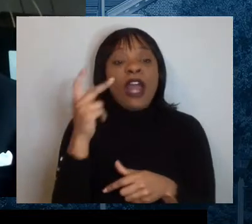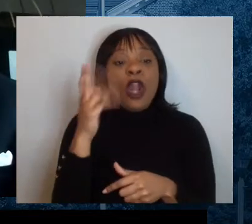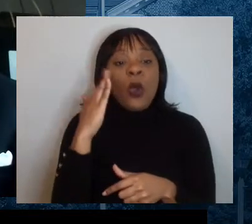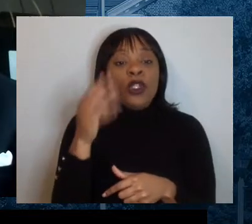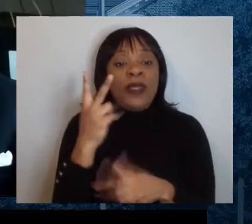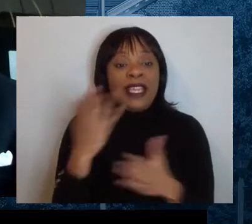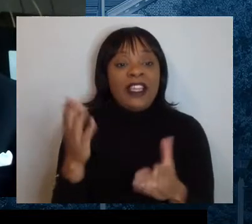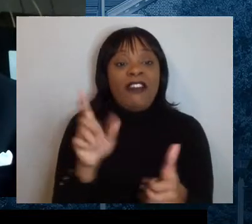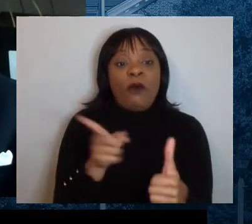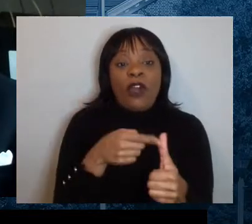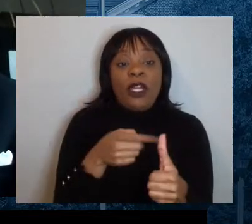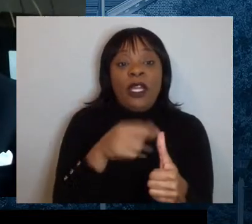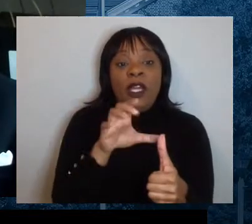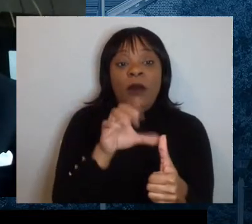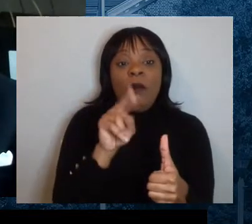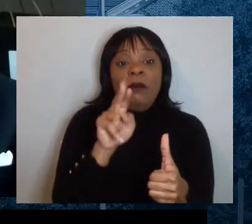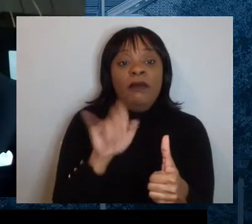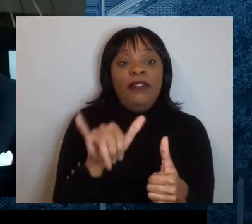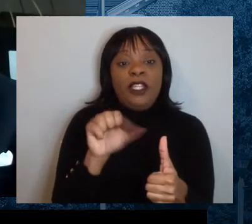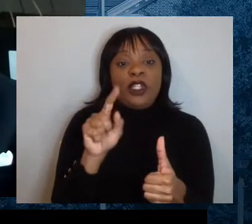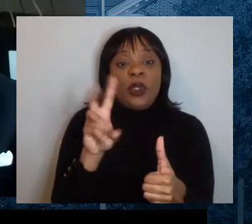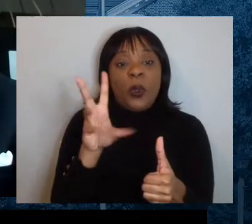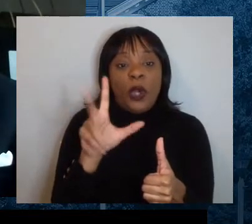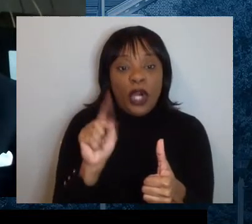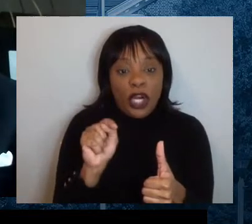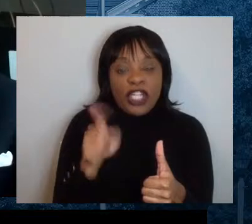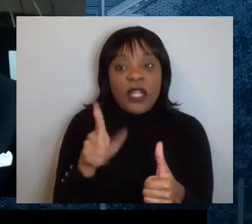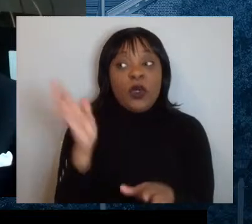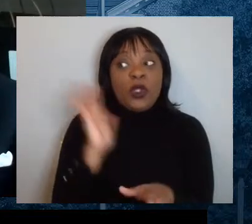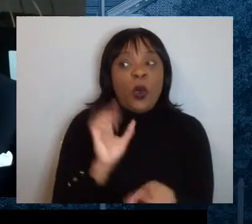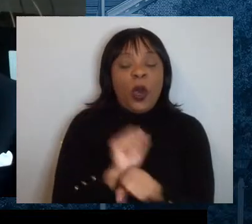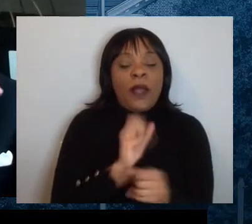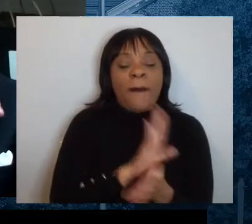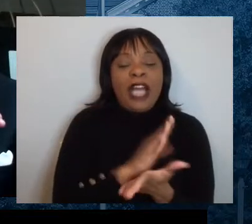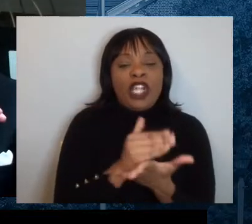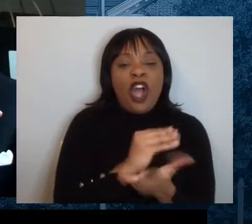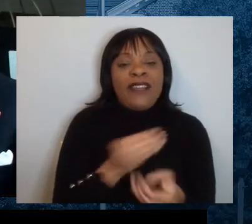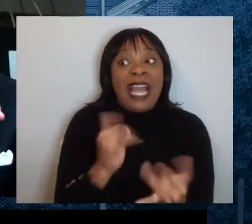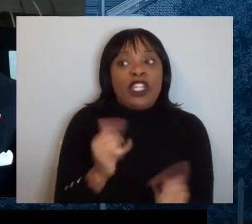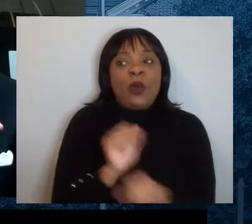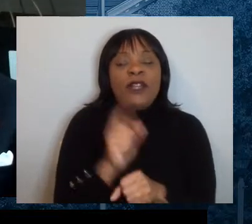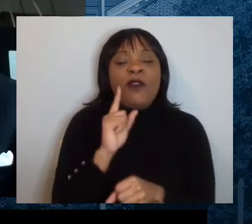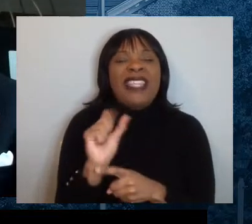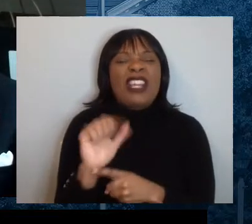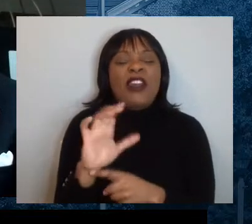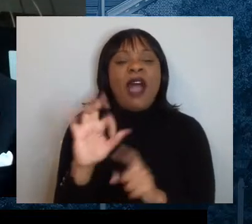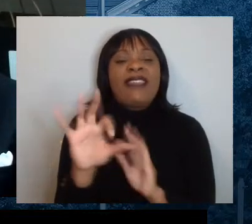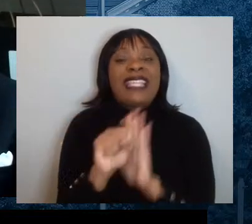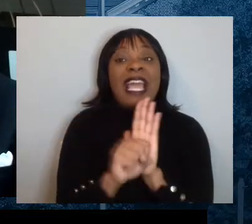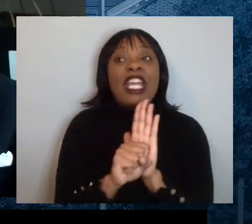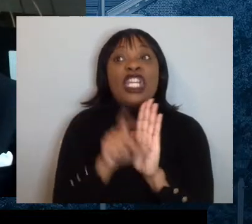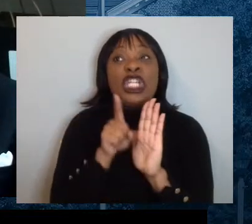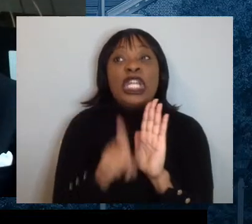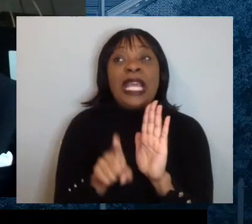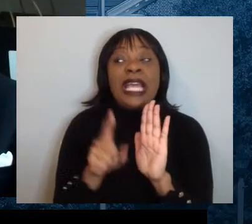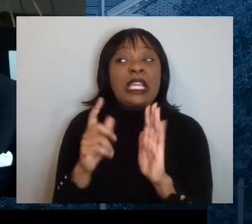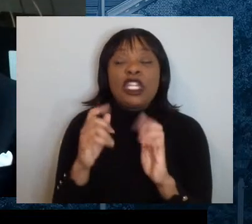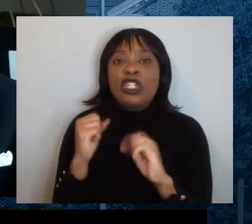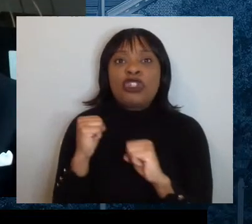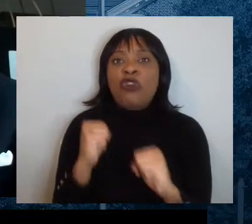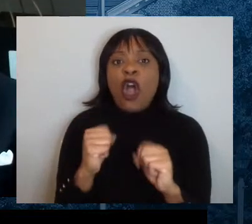who used to work in the budget office, now works for the Secretary of State, instrumental in libraries, is from